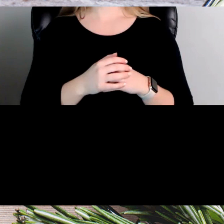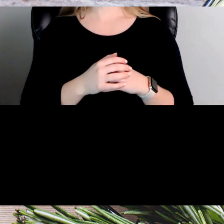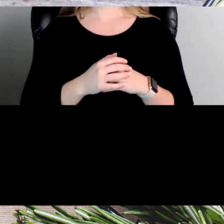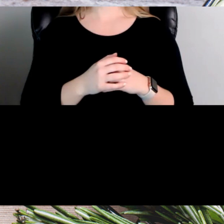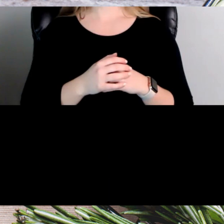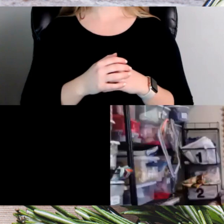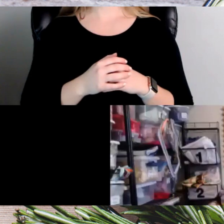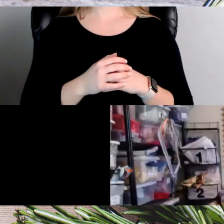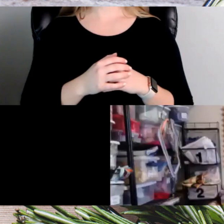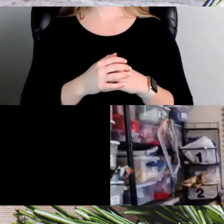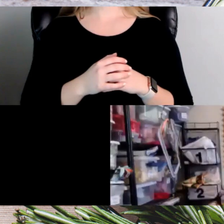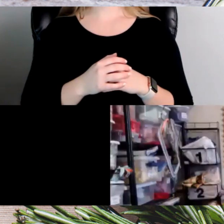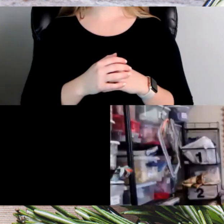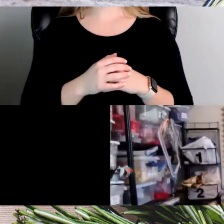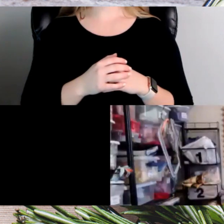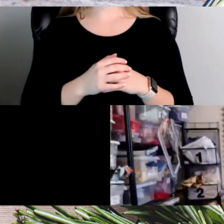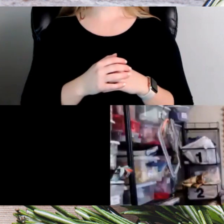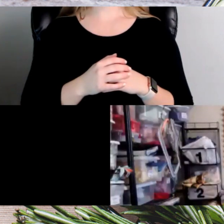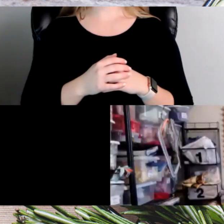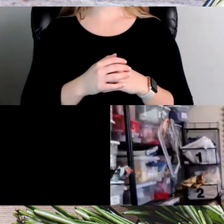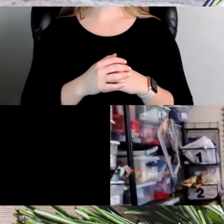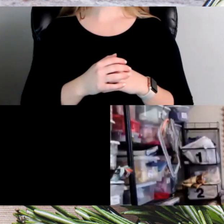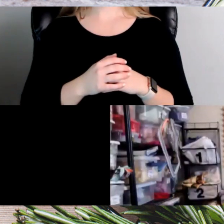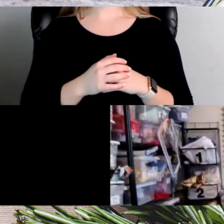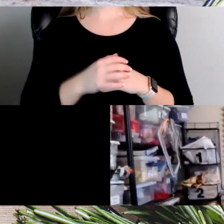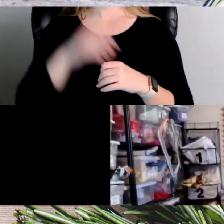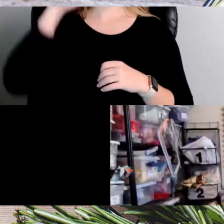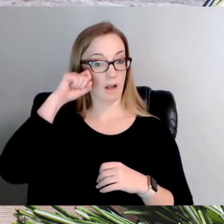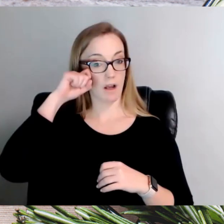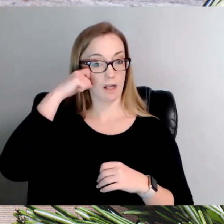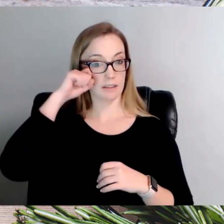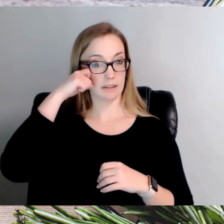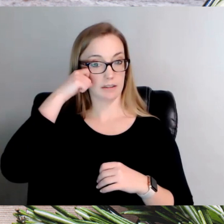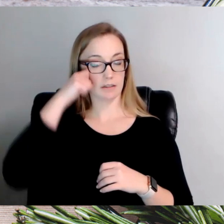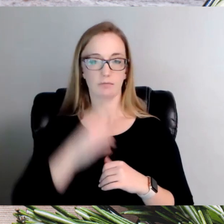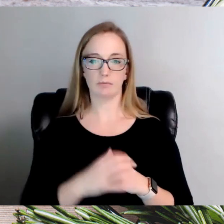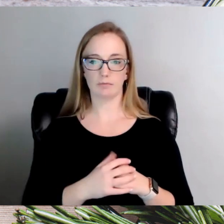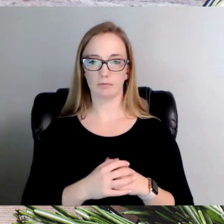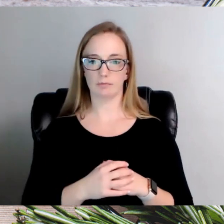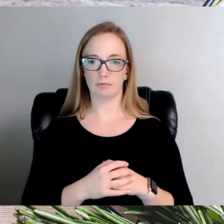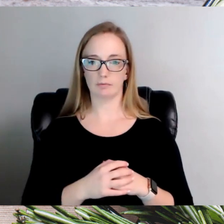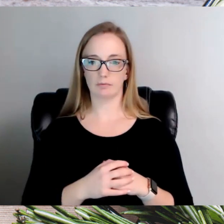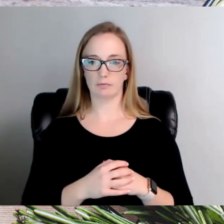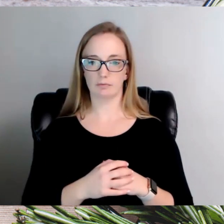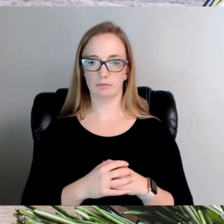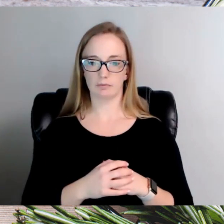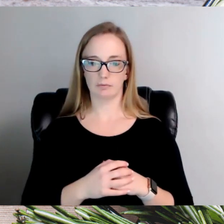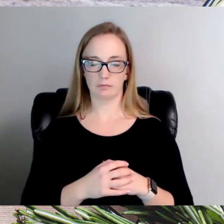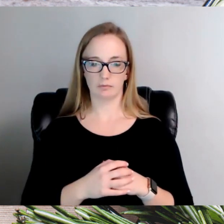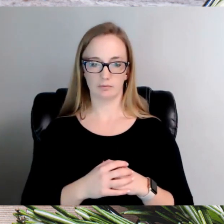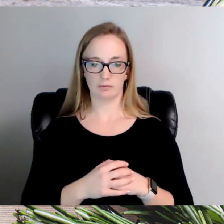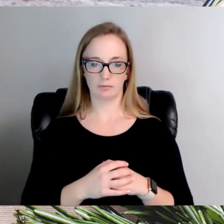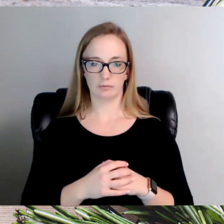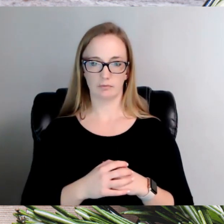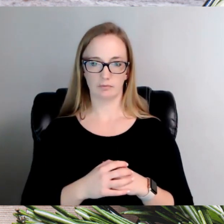soapy water after each use. And then you can air dry them or pat them dry with clean paper towels.